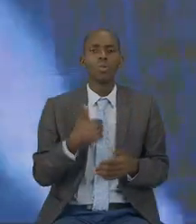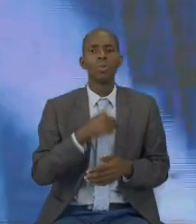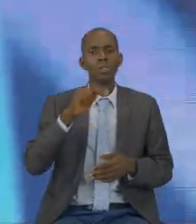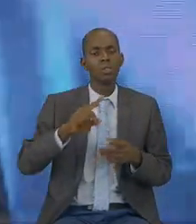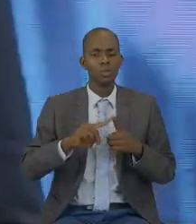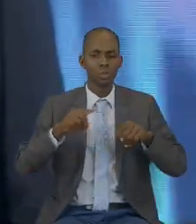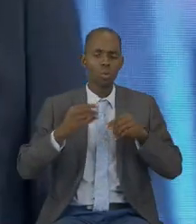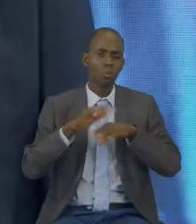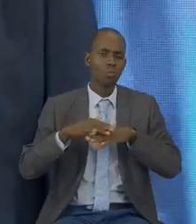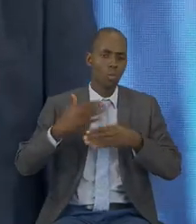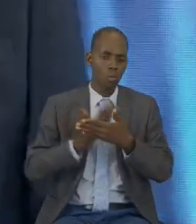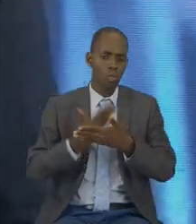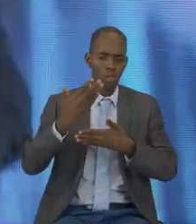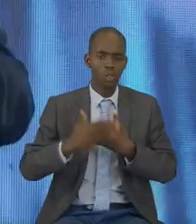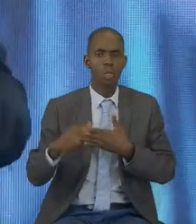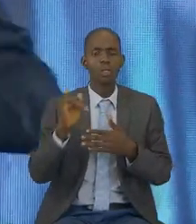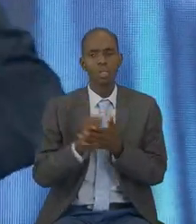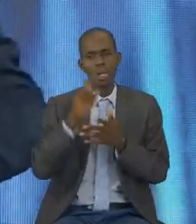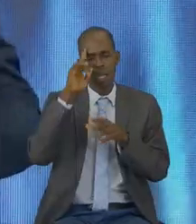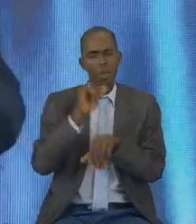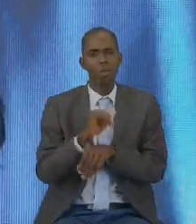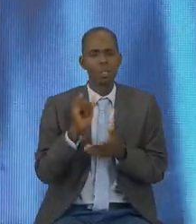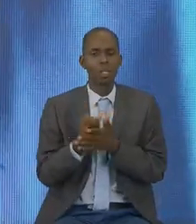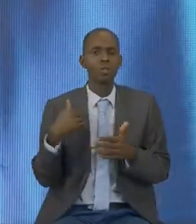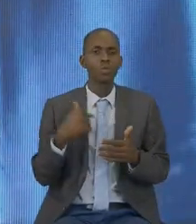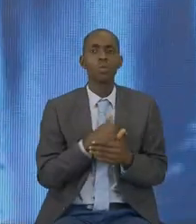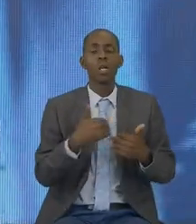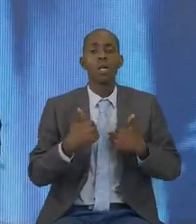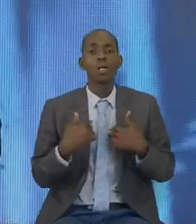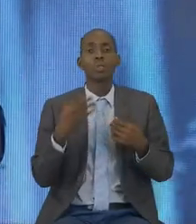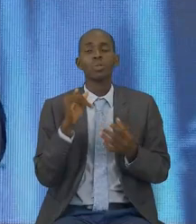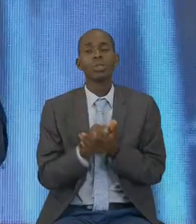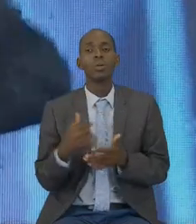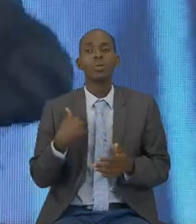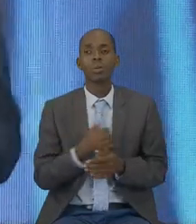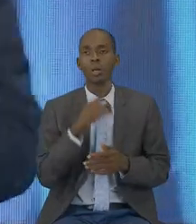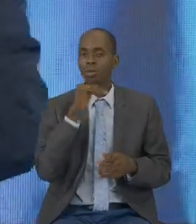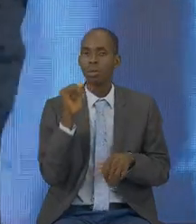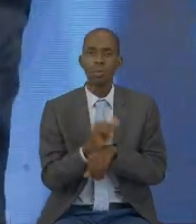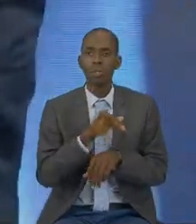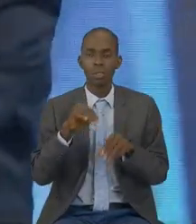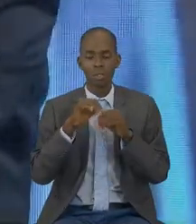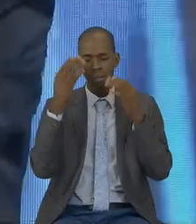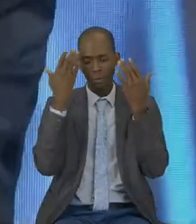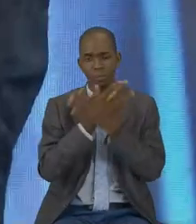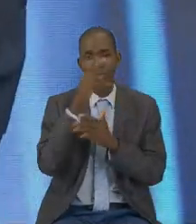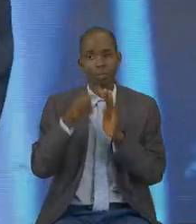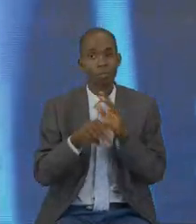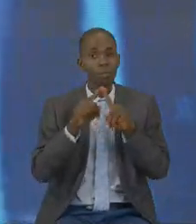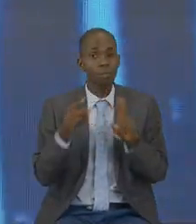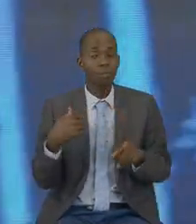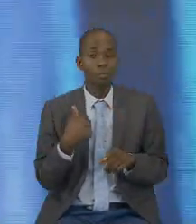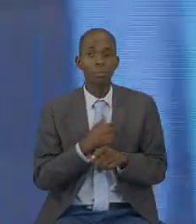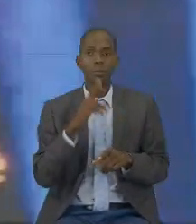beyond the habit that we have developed so that we're not walking in darkness, but we are